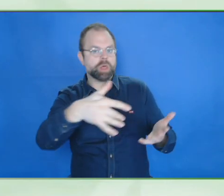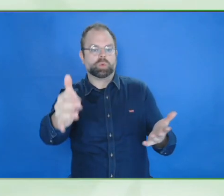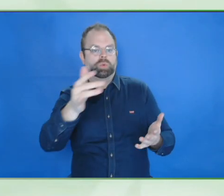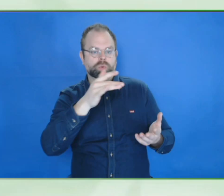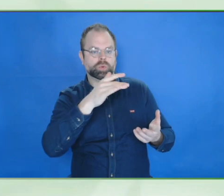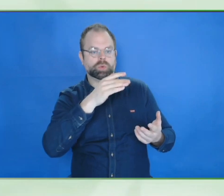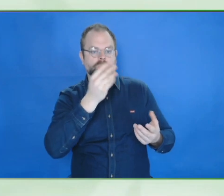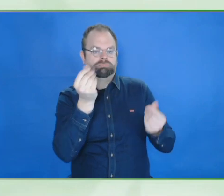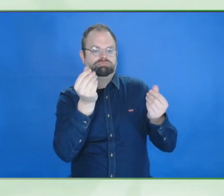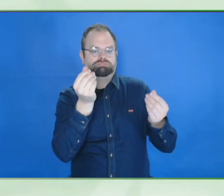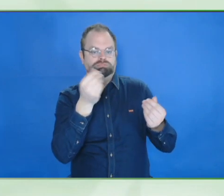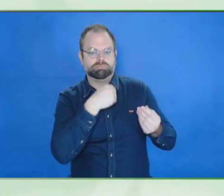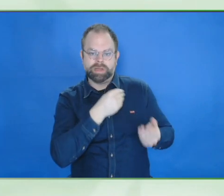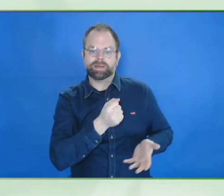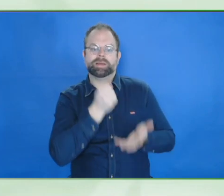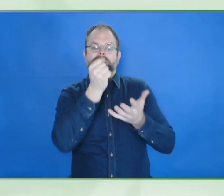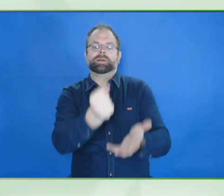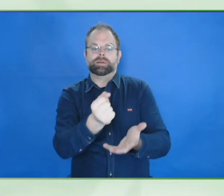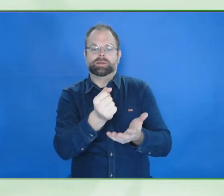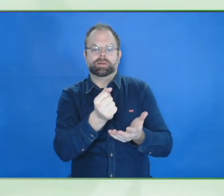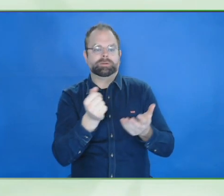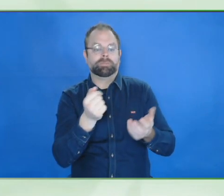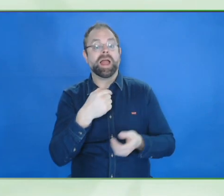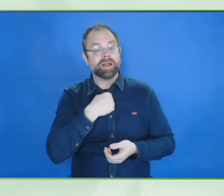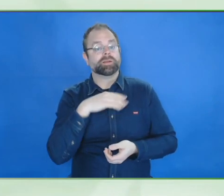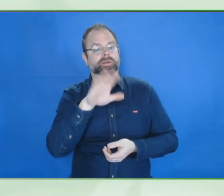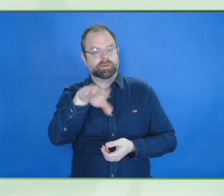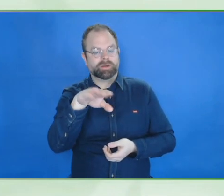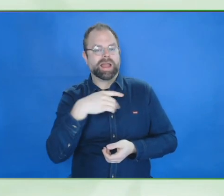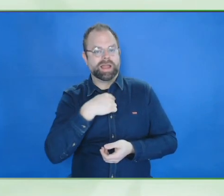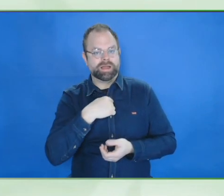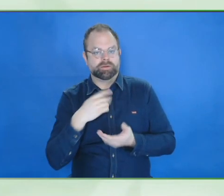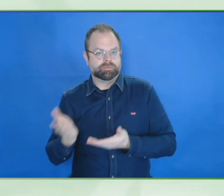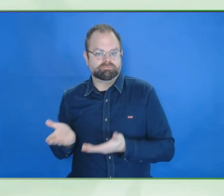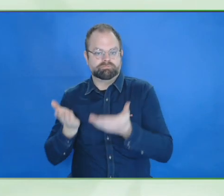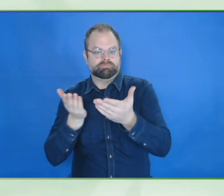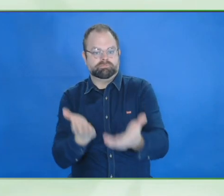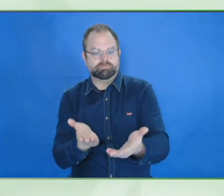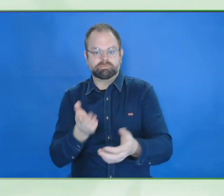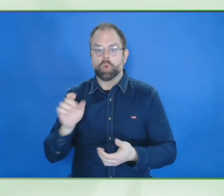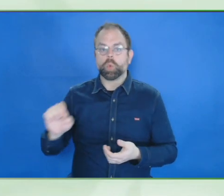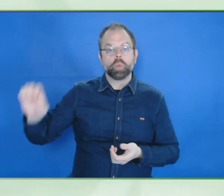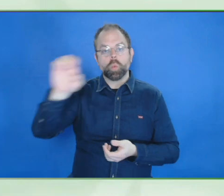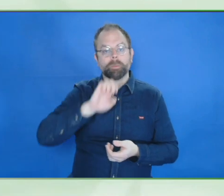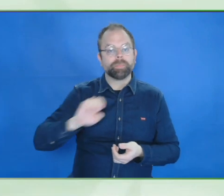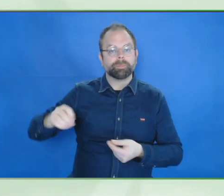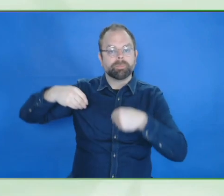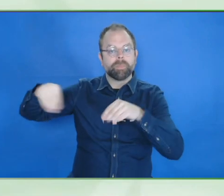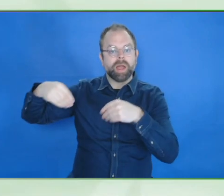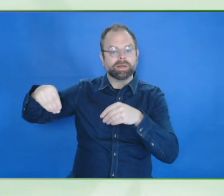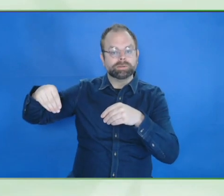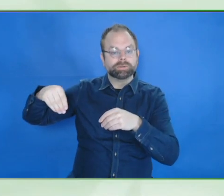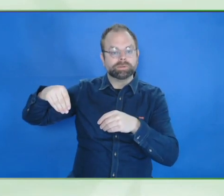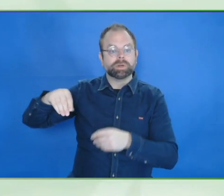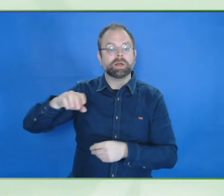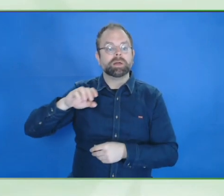entrance to the European market, and the European market is the biggest market. Don't forget it. Now it's bigger than the United